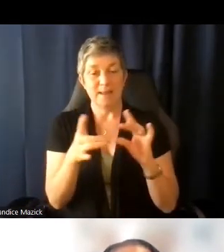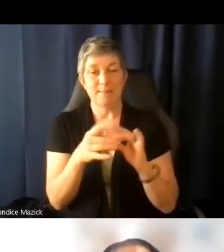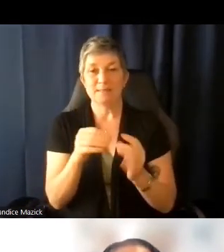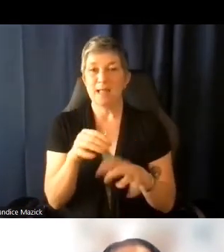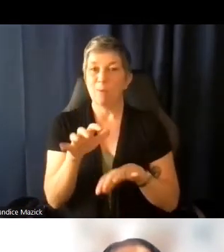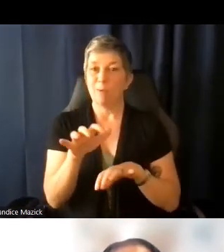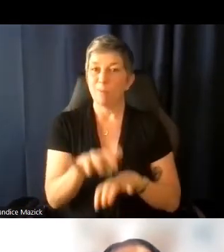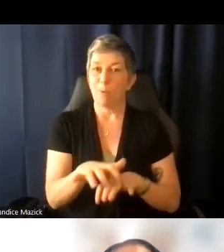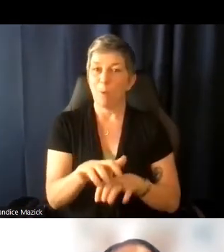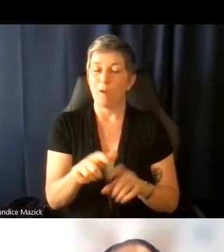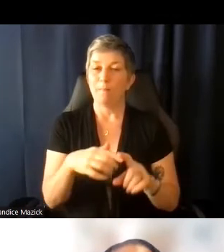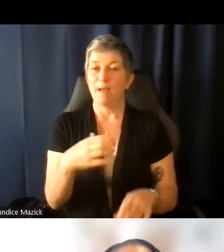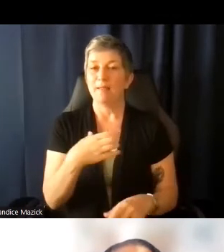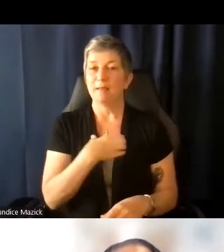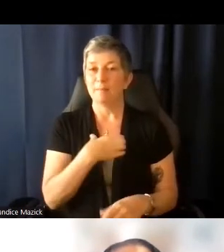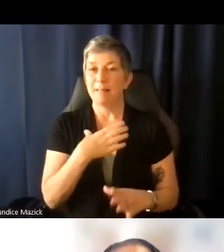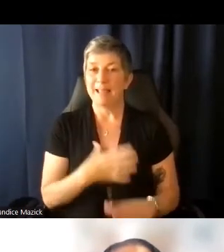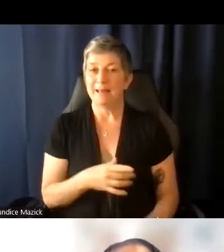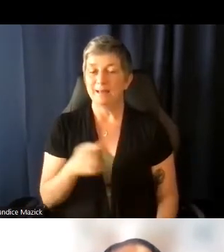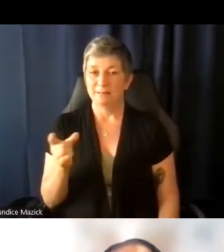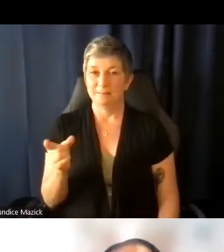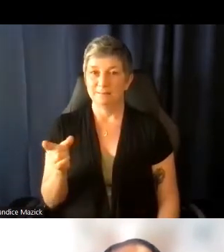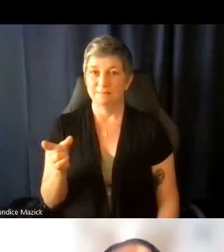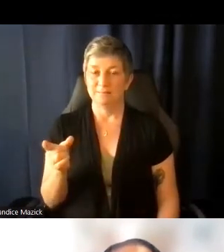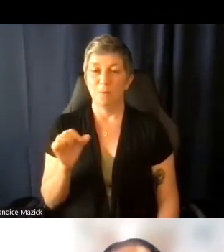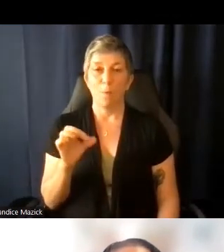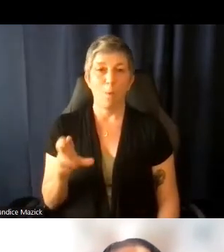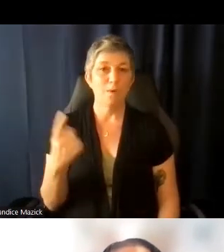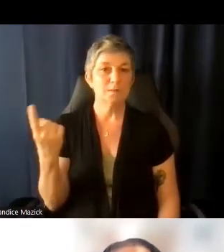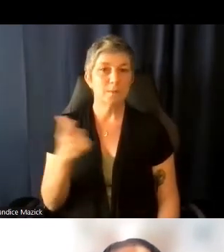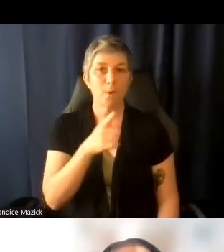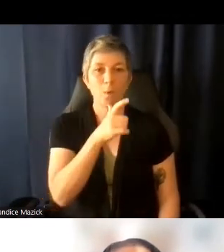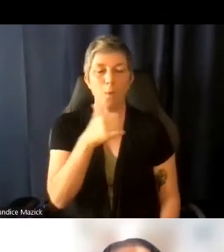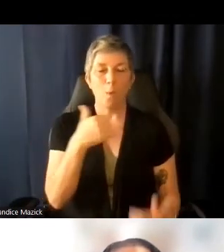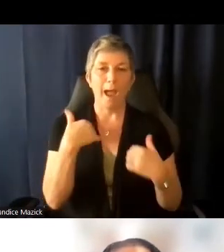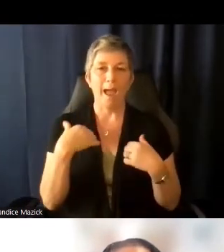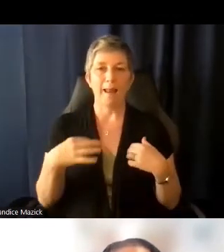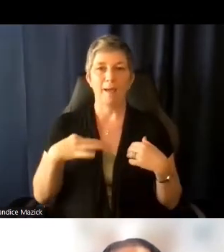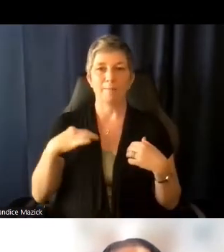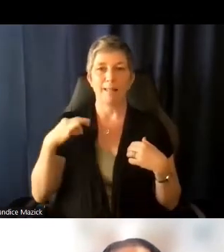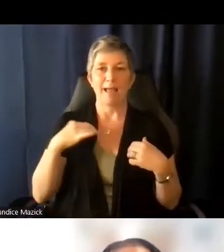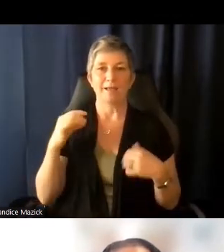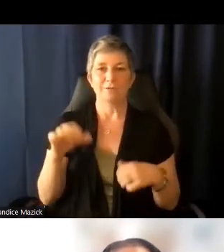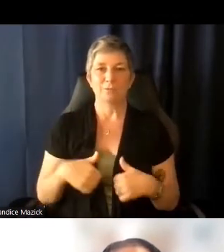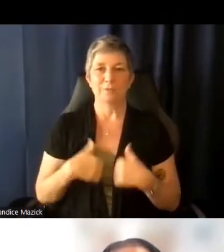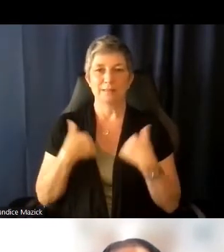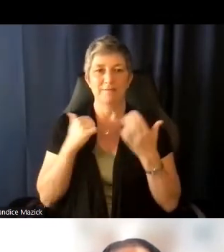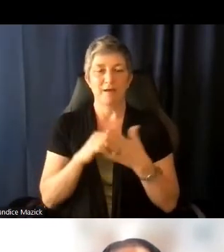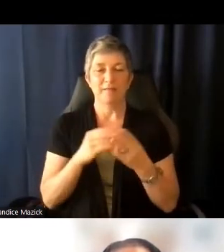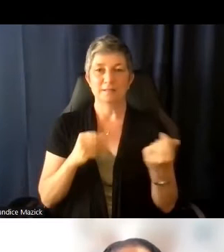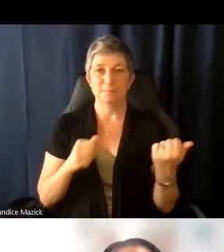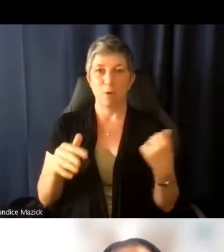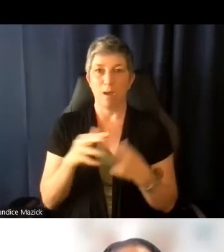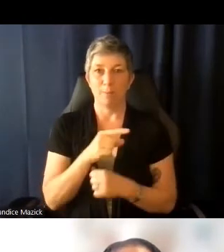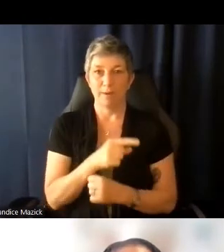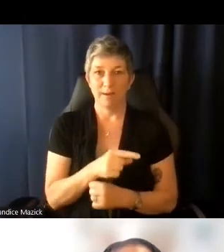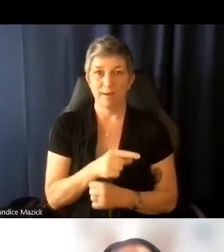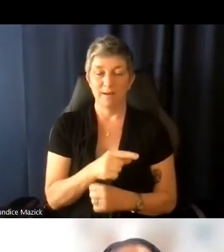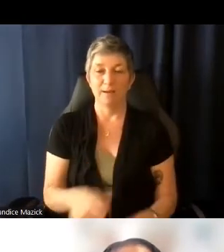the complainant or someone who had applied to live in this particular property,